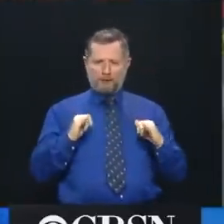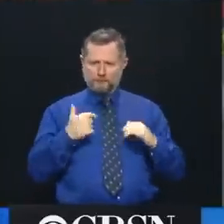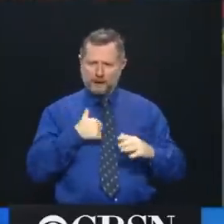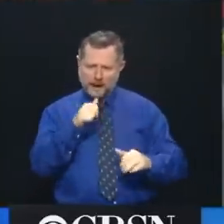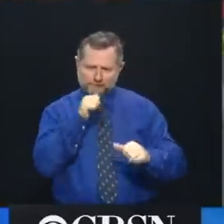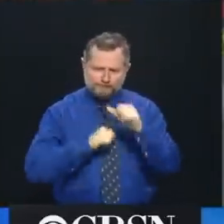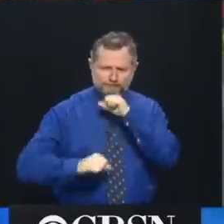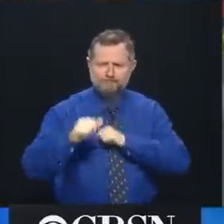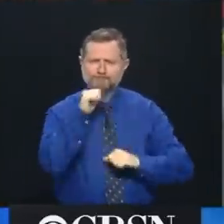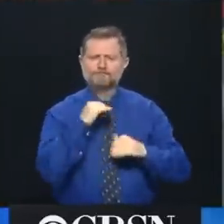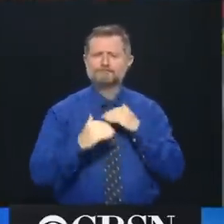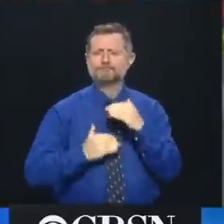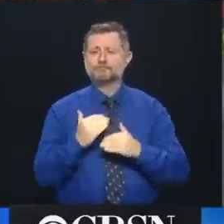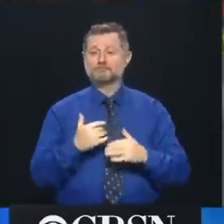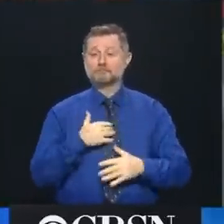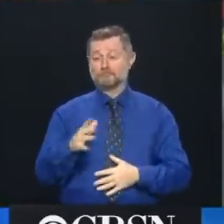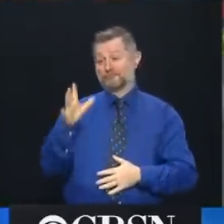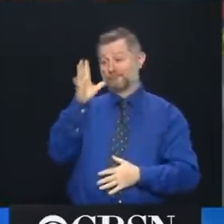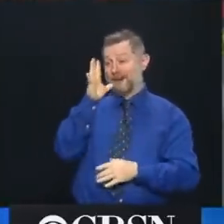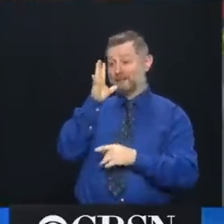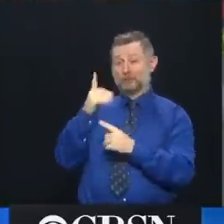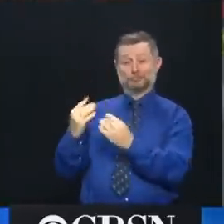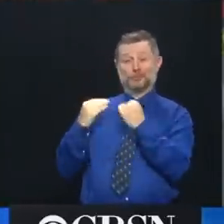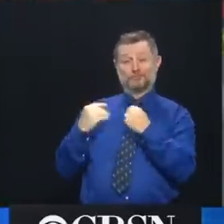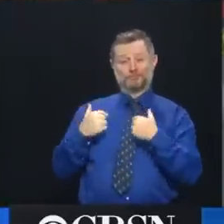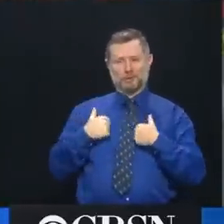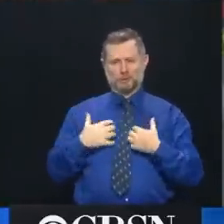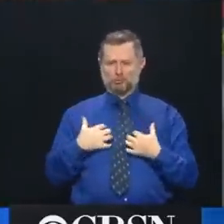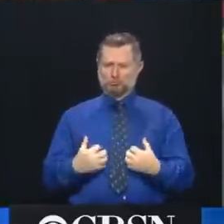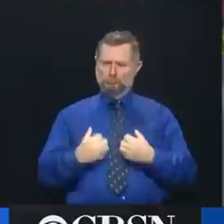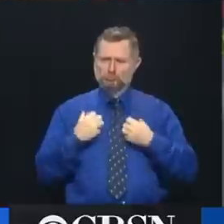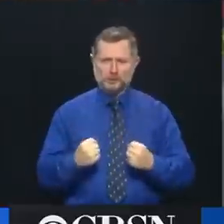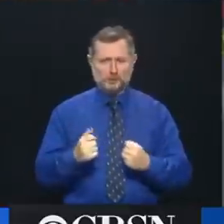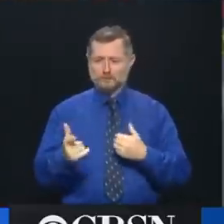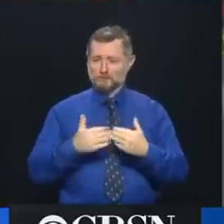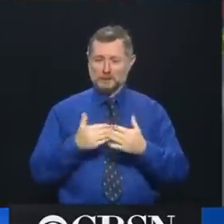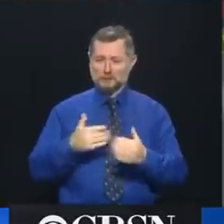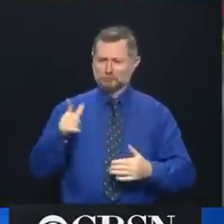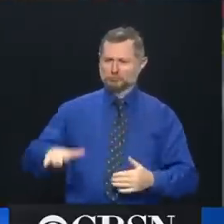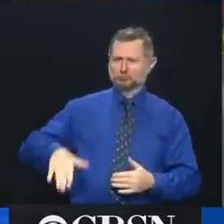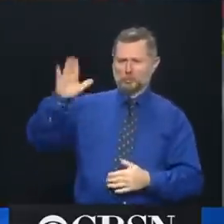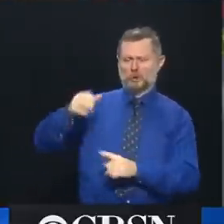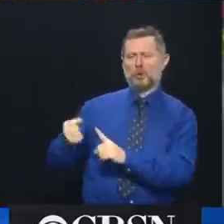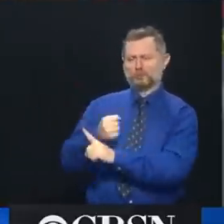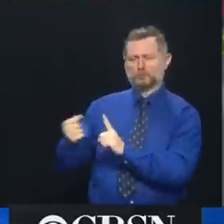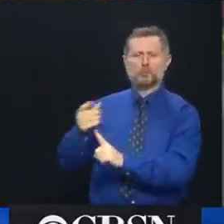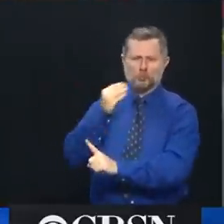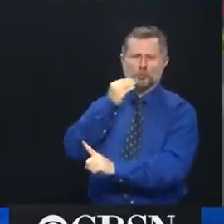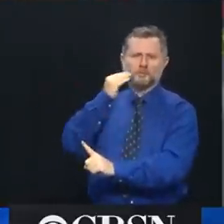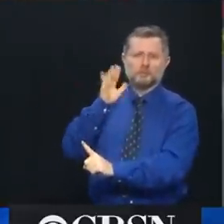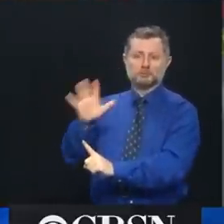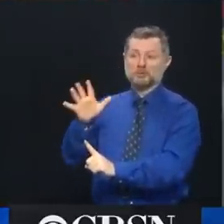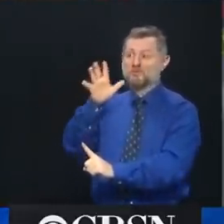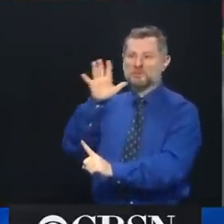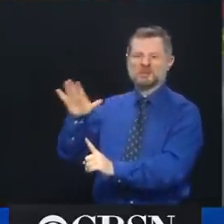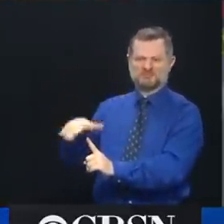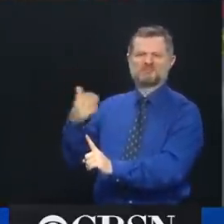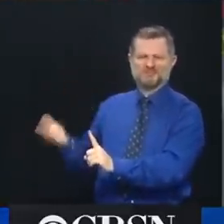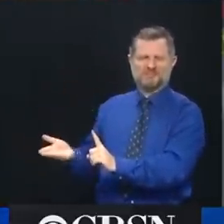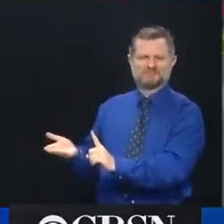and the courage of my mother who despite growing up in an abusive home and losing her own mother at a young age raised six children in